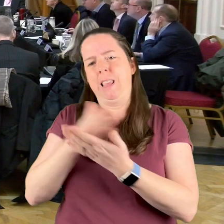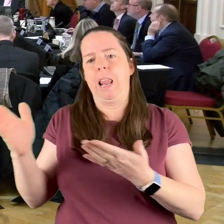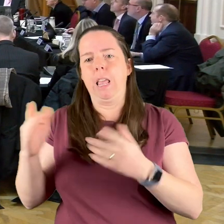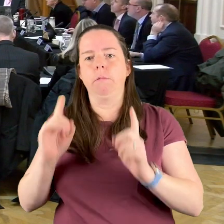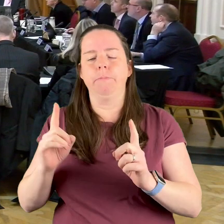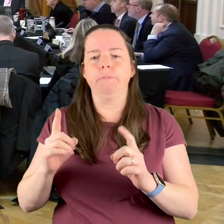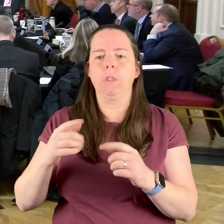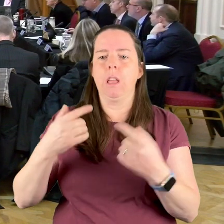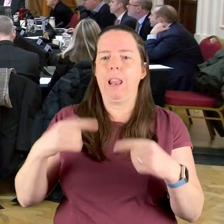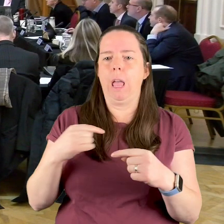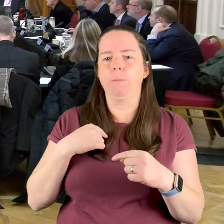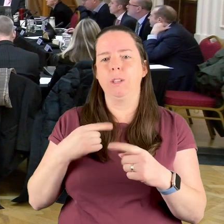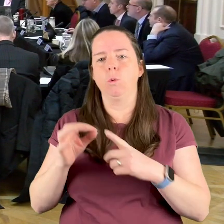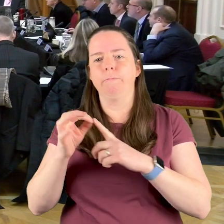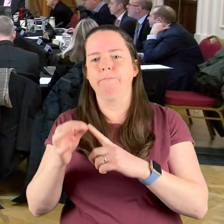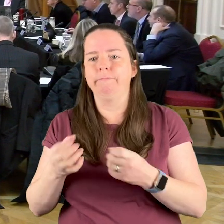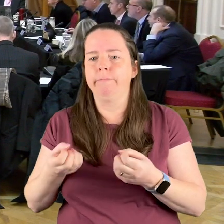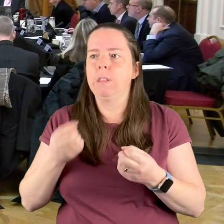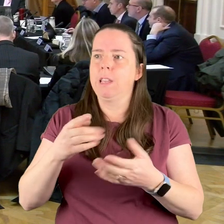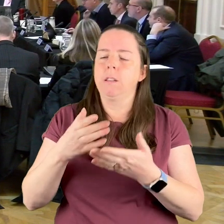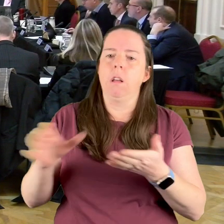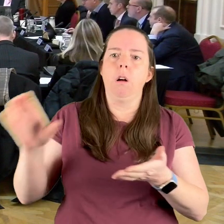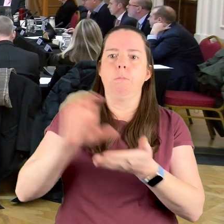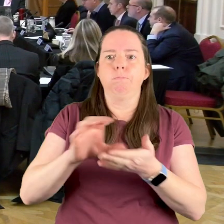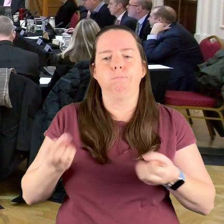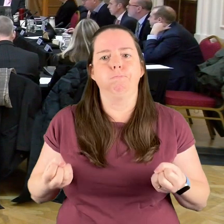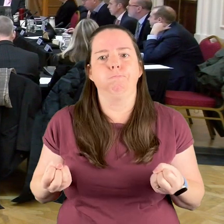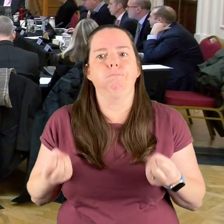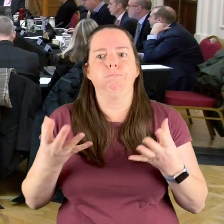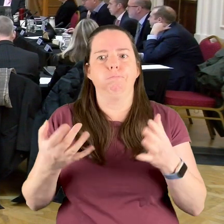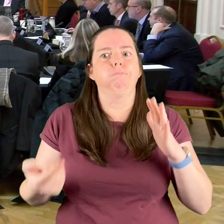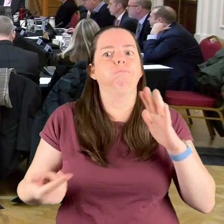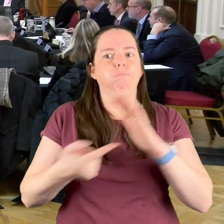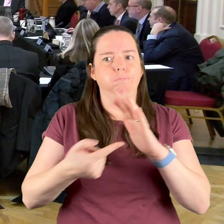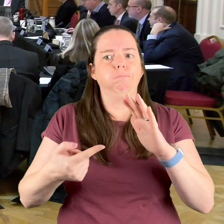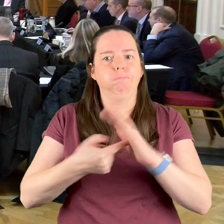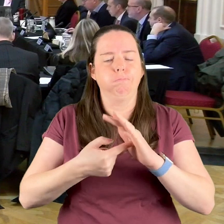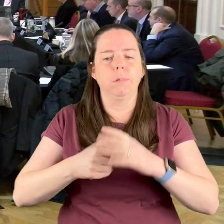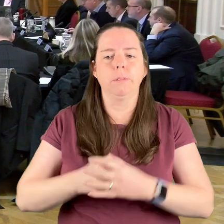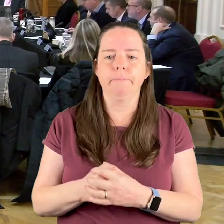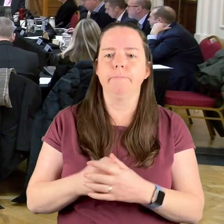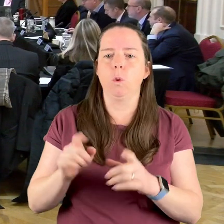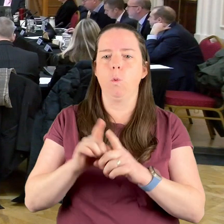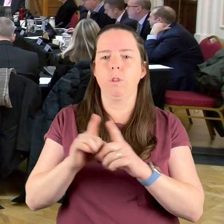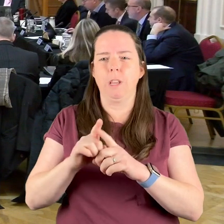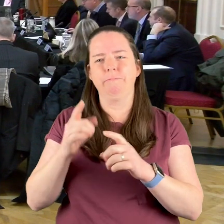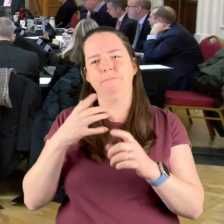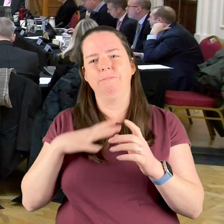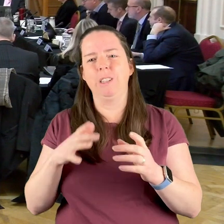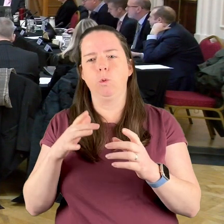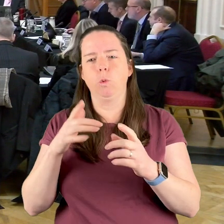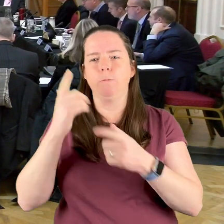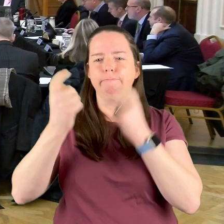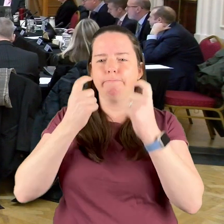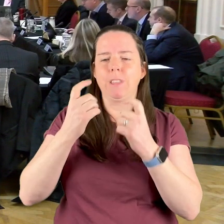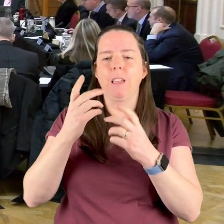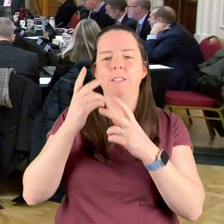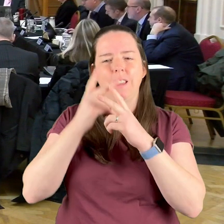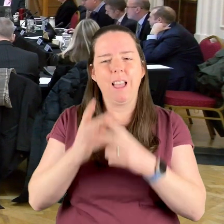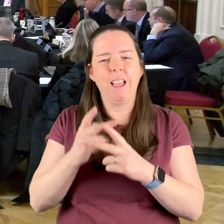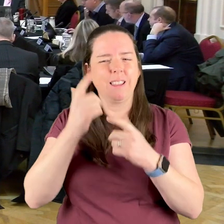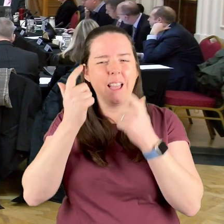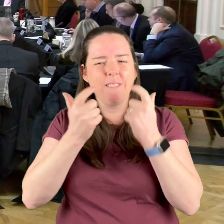and reiterate the point Sarah's made, that it is a really significant sum of money, and it's a point Jacqueline's also made, and we do need to reflect